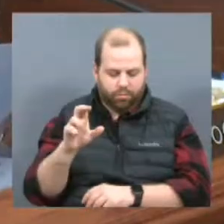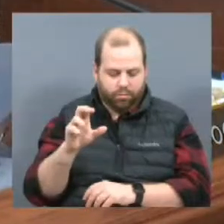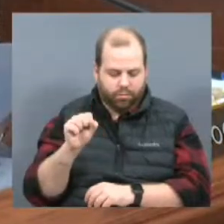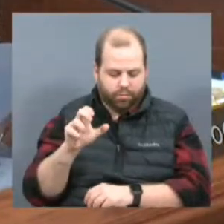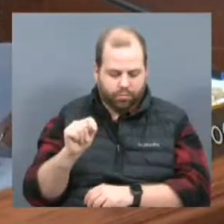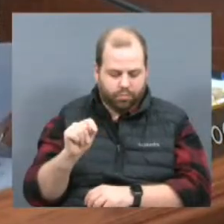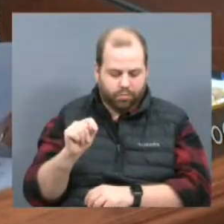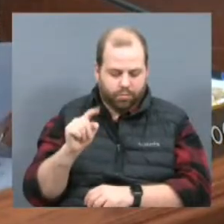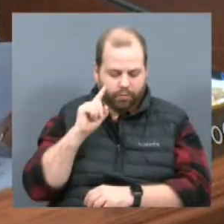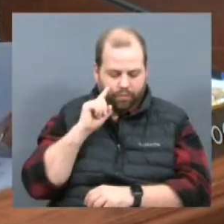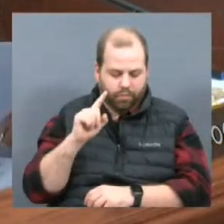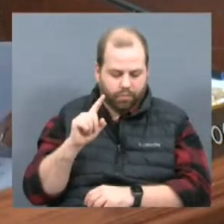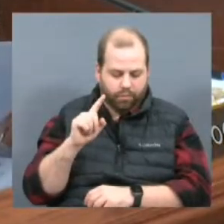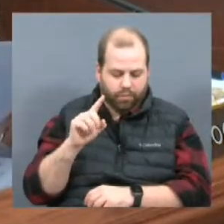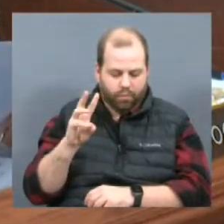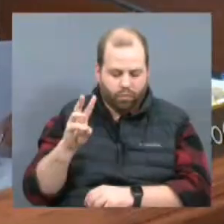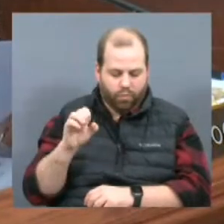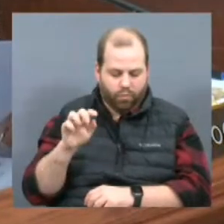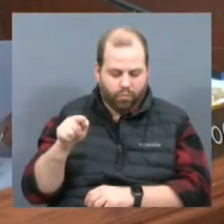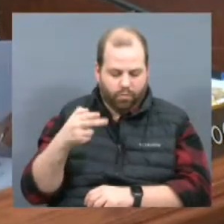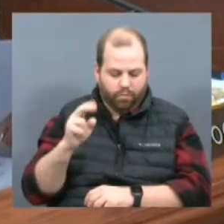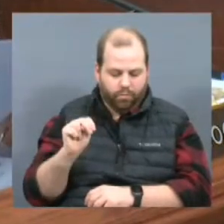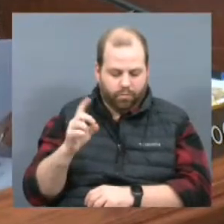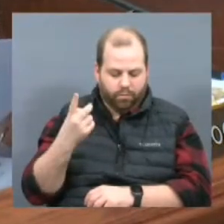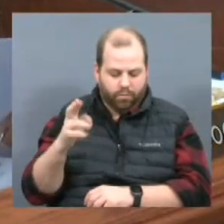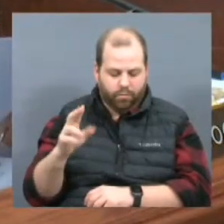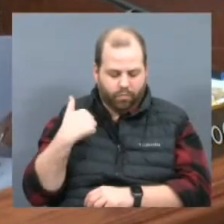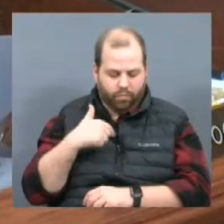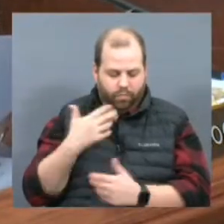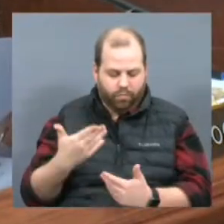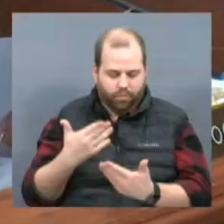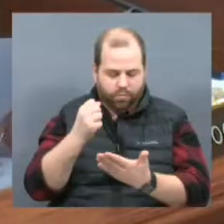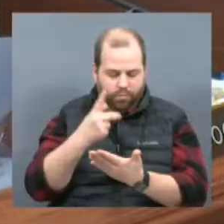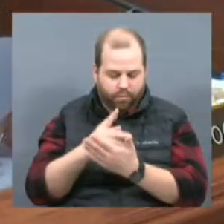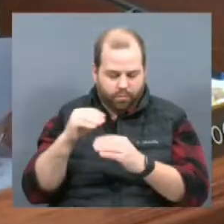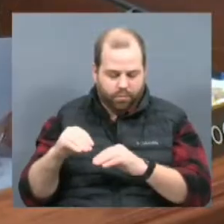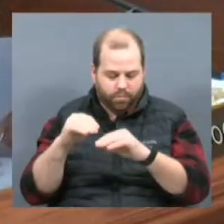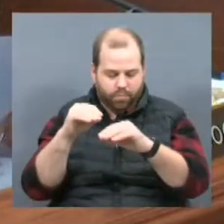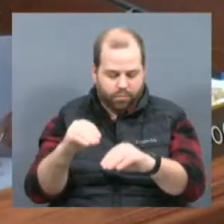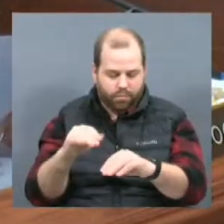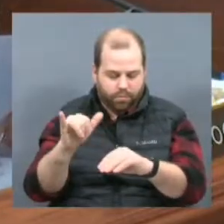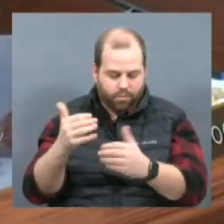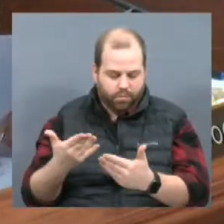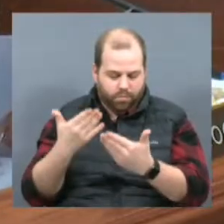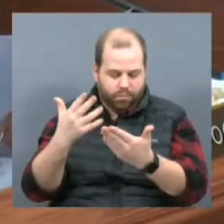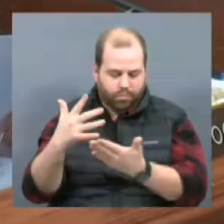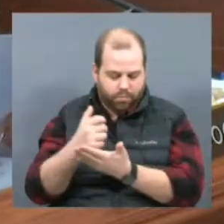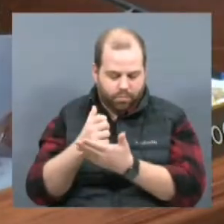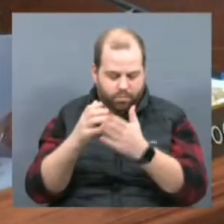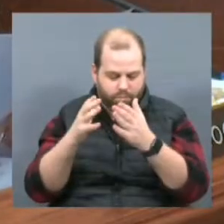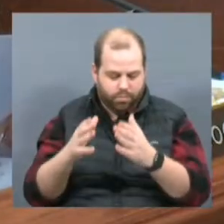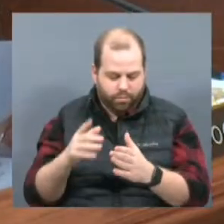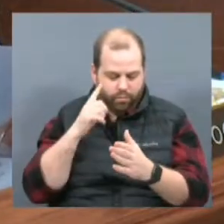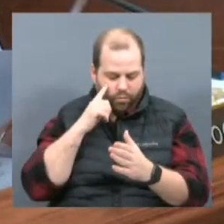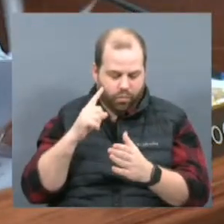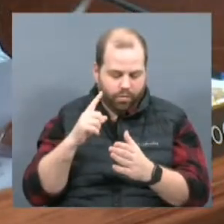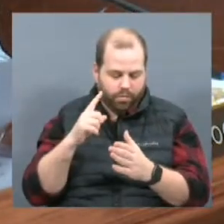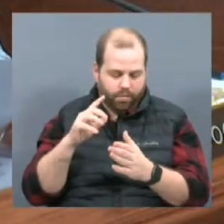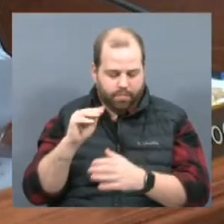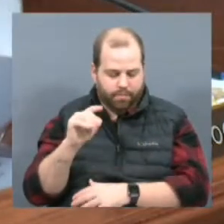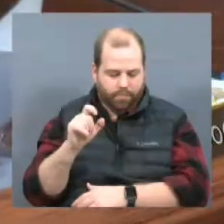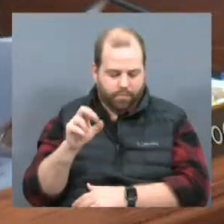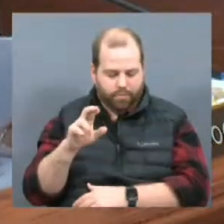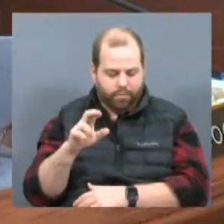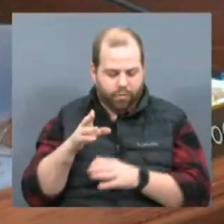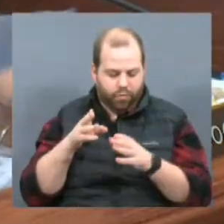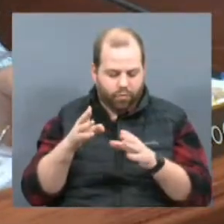Pride Valley Road at Worthen Drive. Staff recommends approval of the relocation of the proposed collector on the master street plan. That concludes